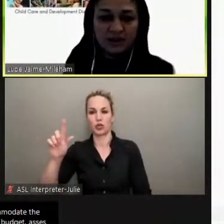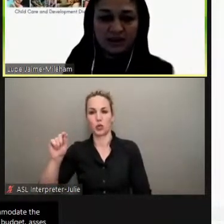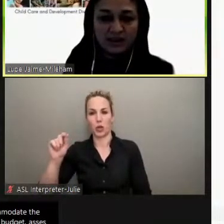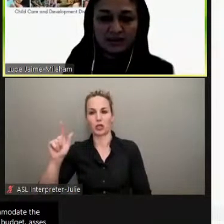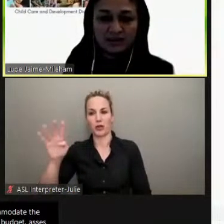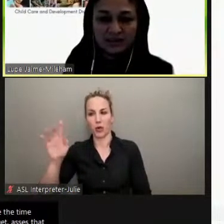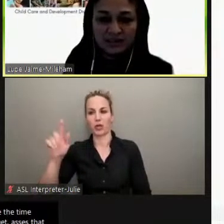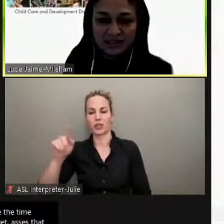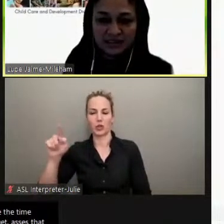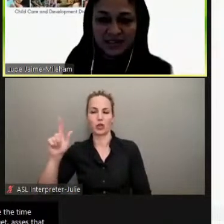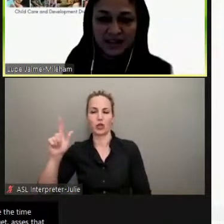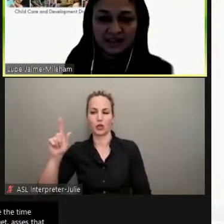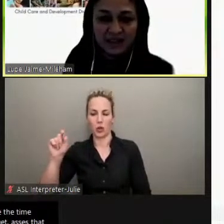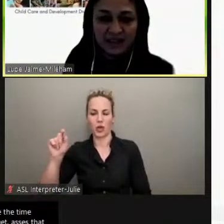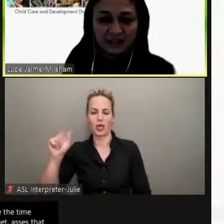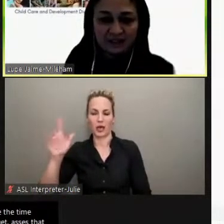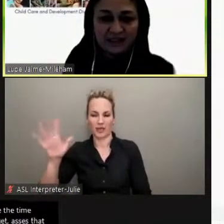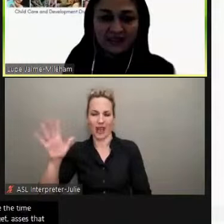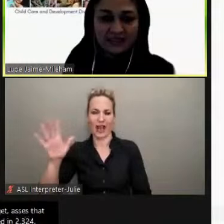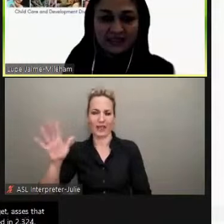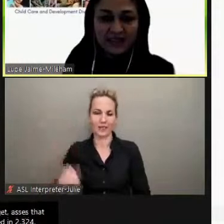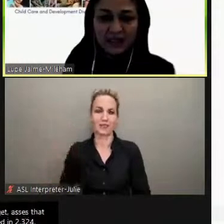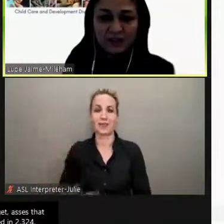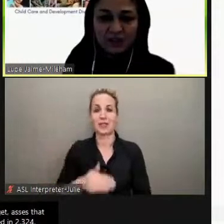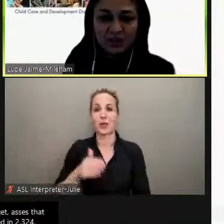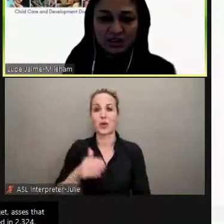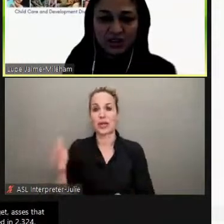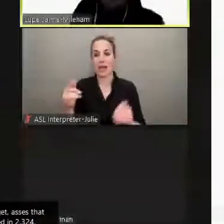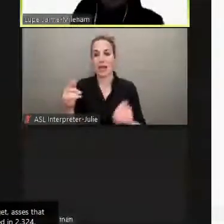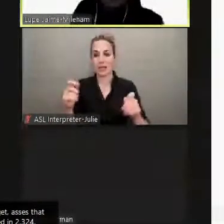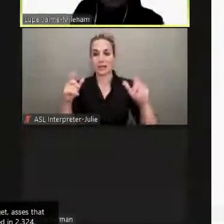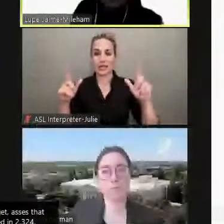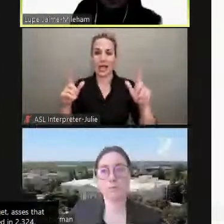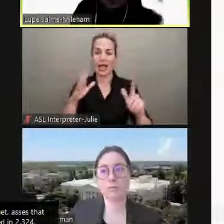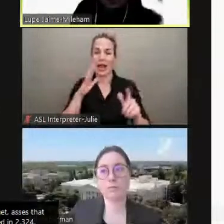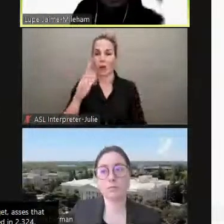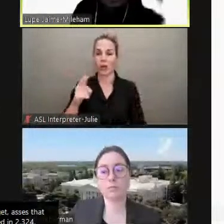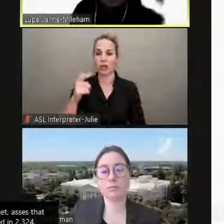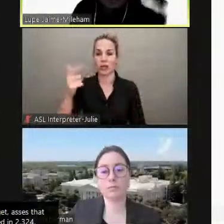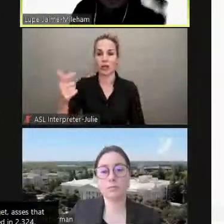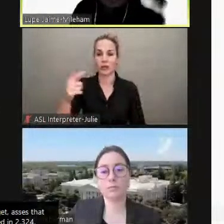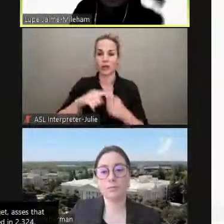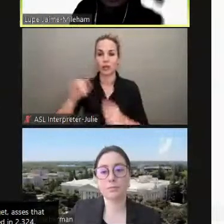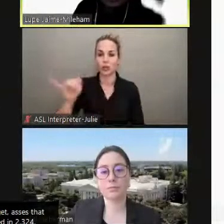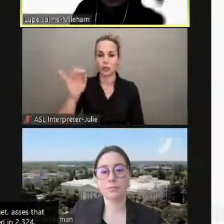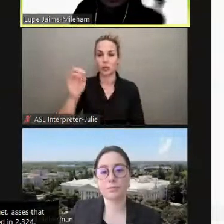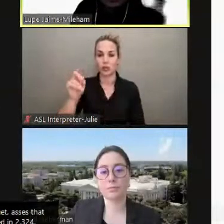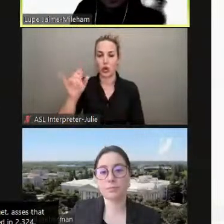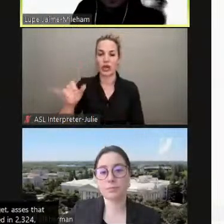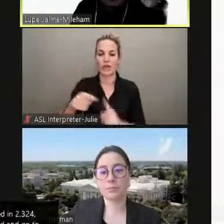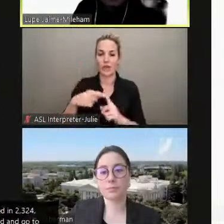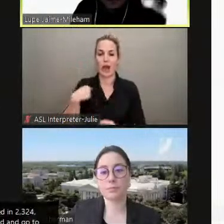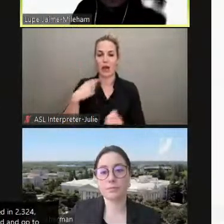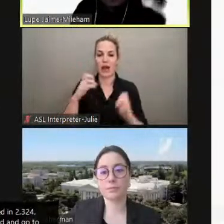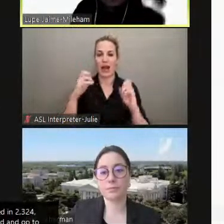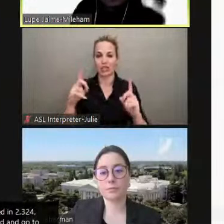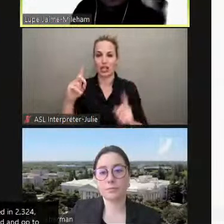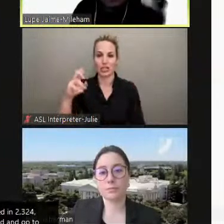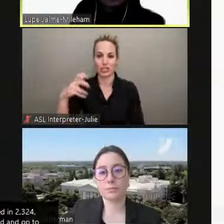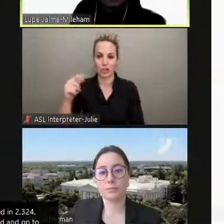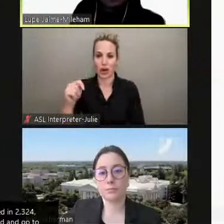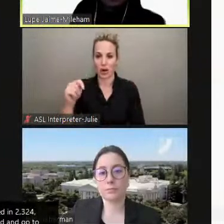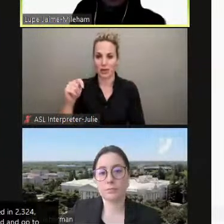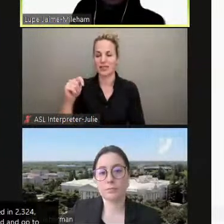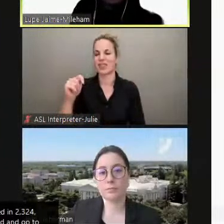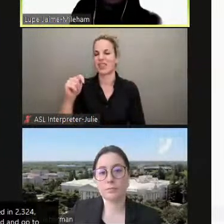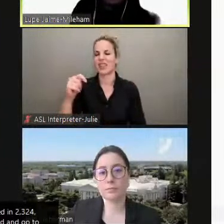Let's go ahead and go to the next slide. And the next slide, I will turn it over to Jody from our Educational Department of Finance